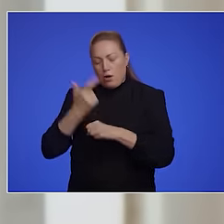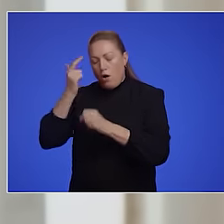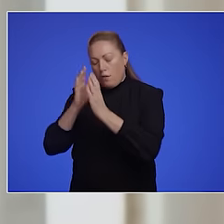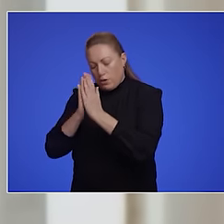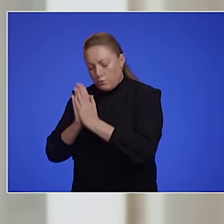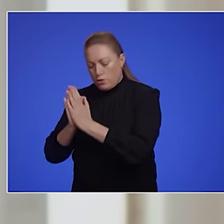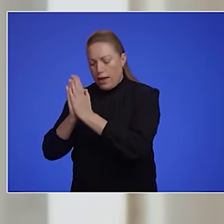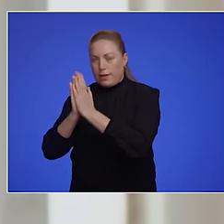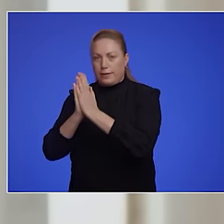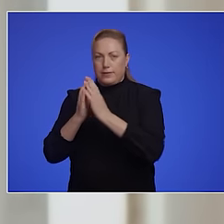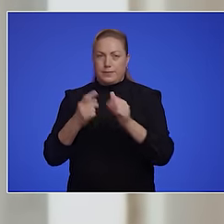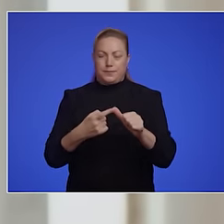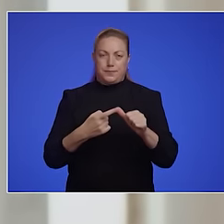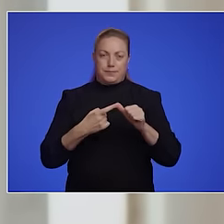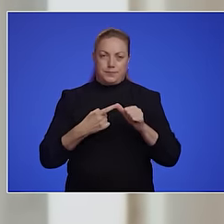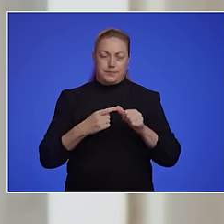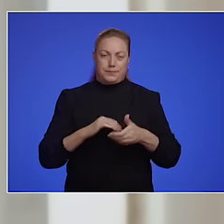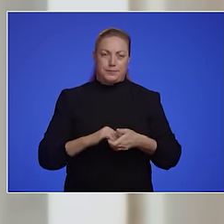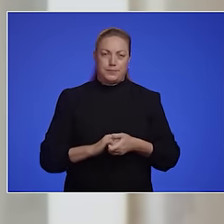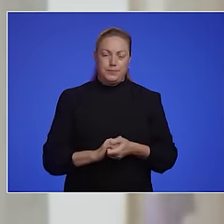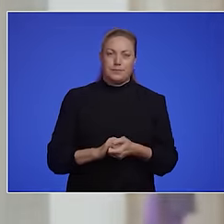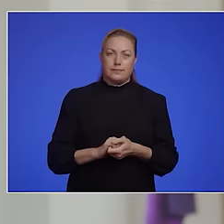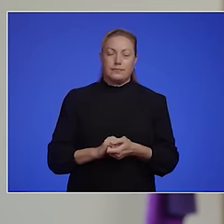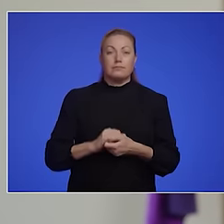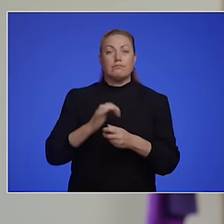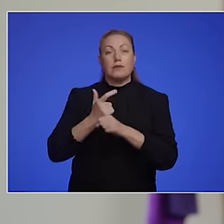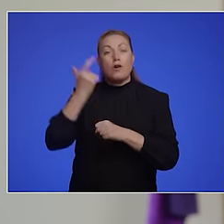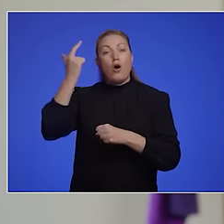To God we pray. Lord, hear our prayer.